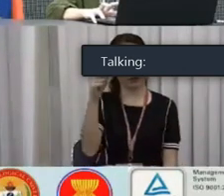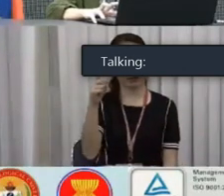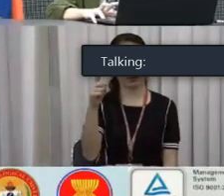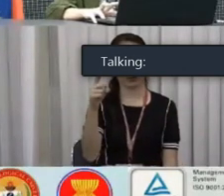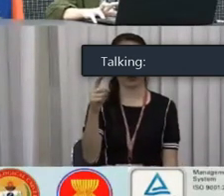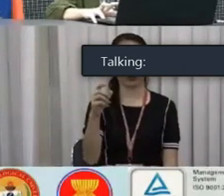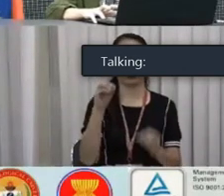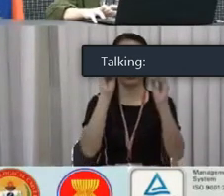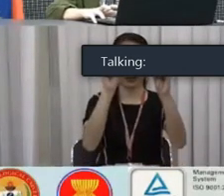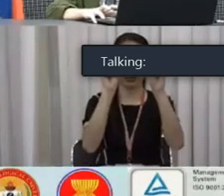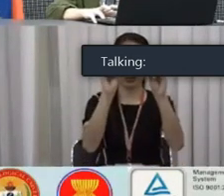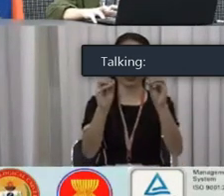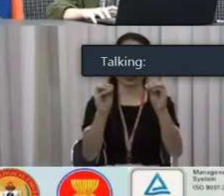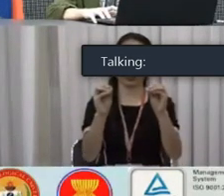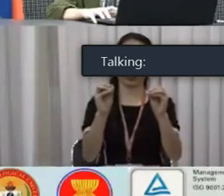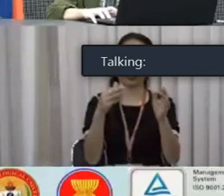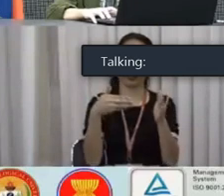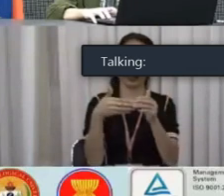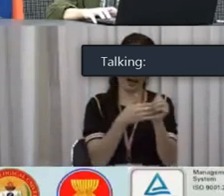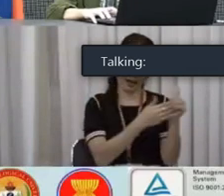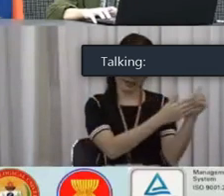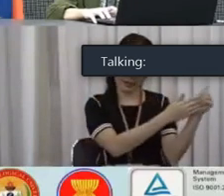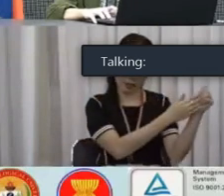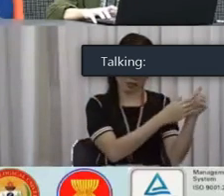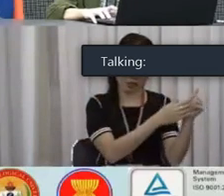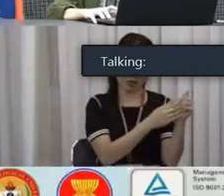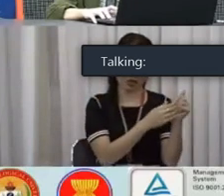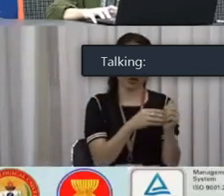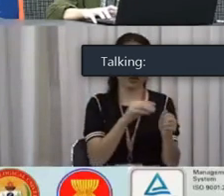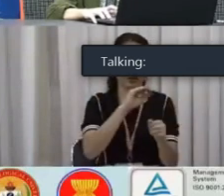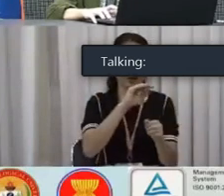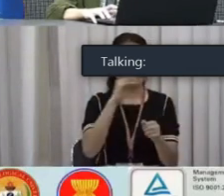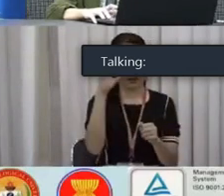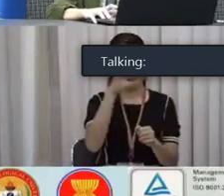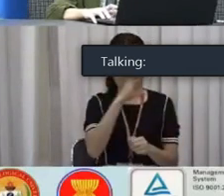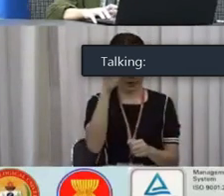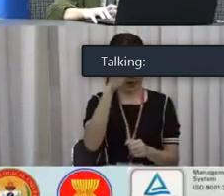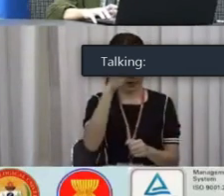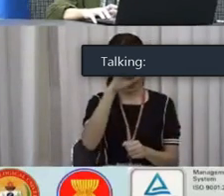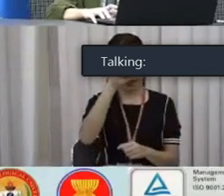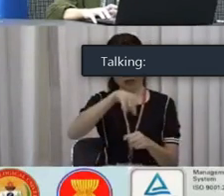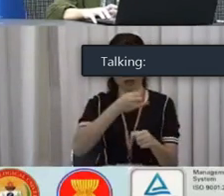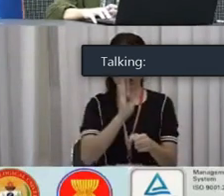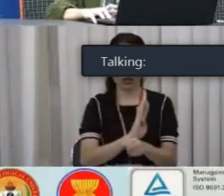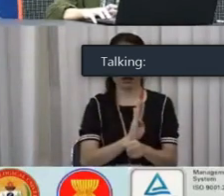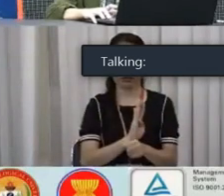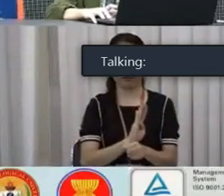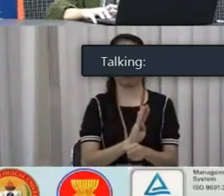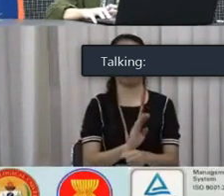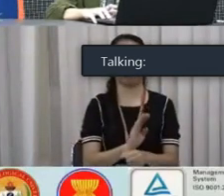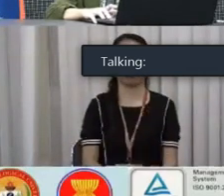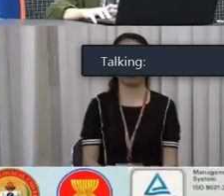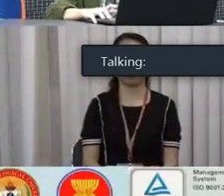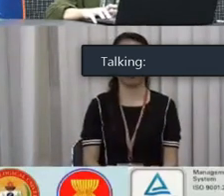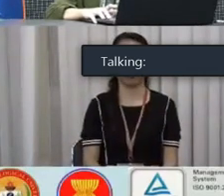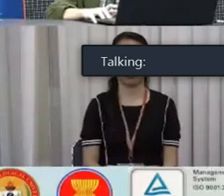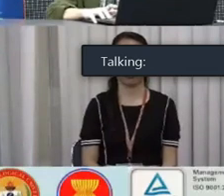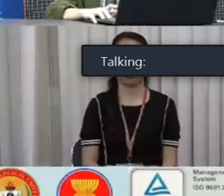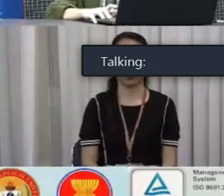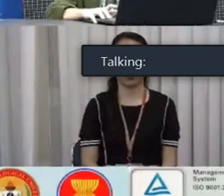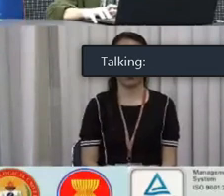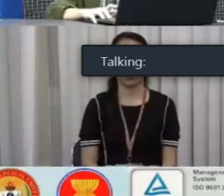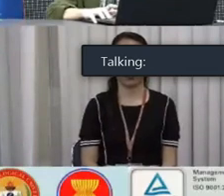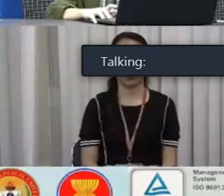For the career guidance and employment coaching, this is the process of assisting people intellectually and psychologically to